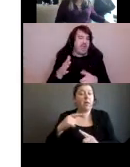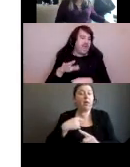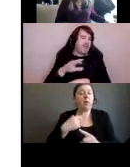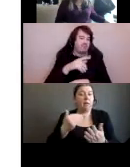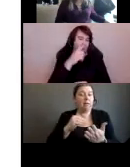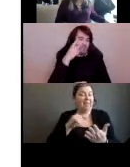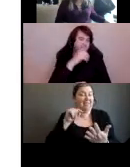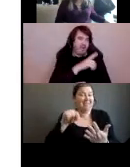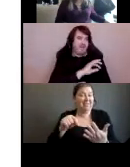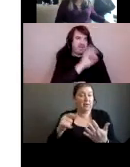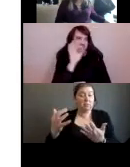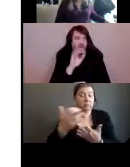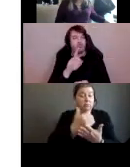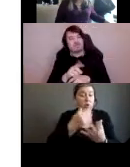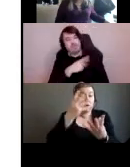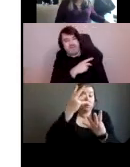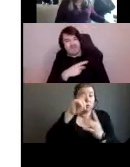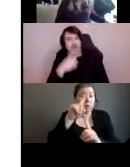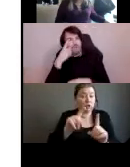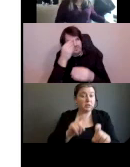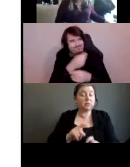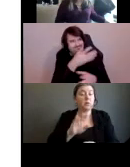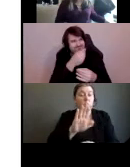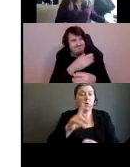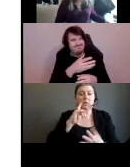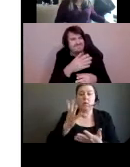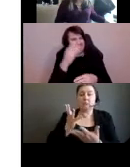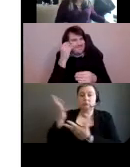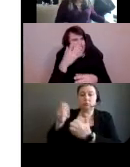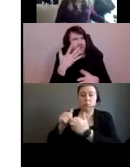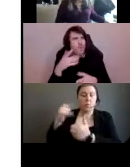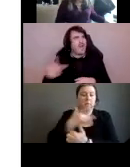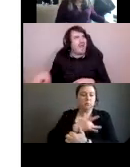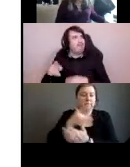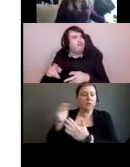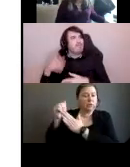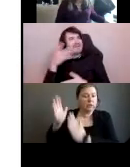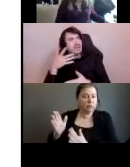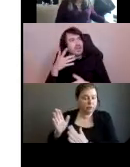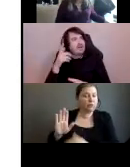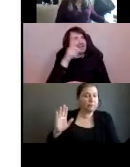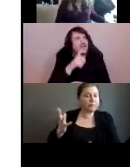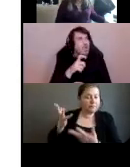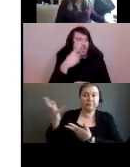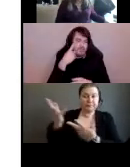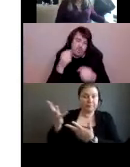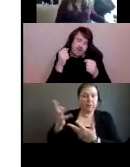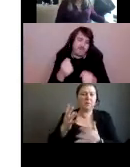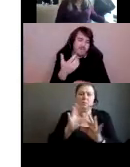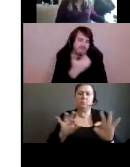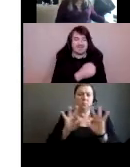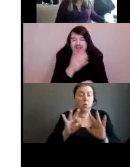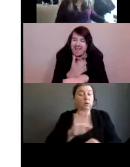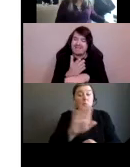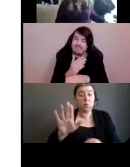the provincial health leaders. We want to make sure that all of your concerns are answered, and we want